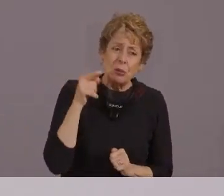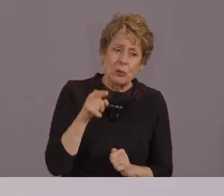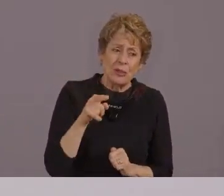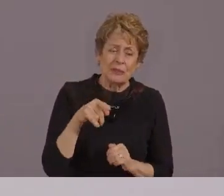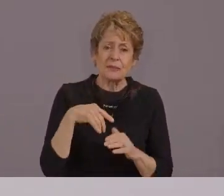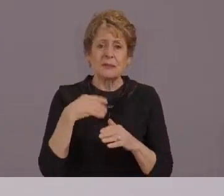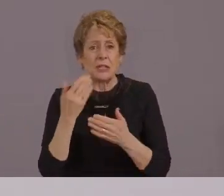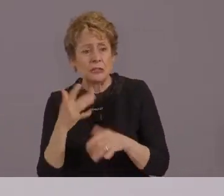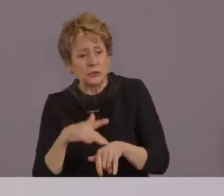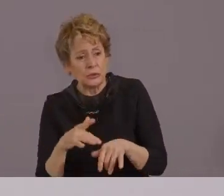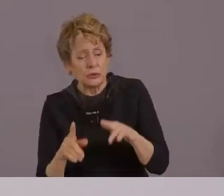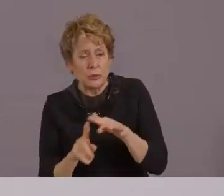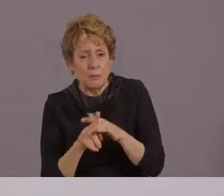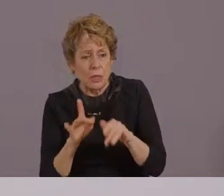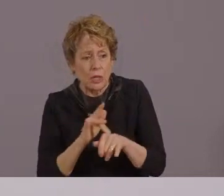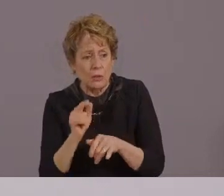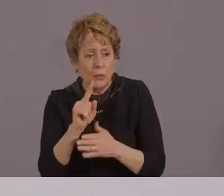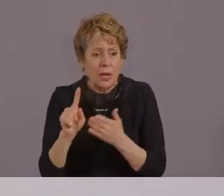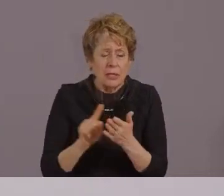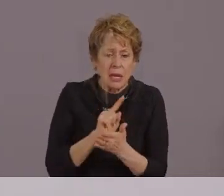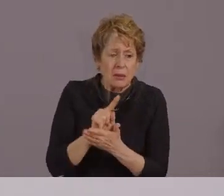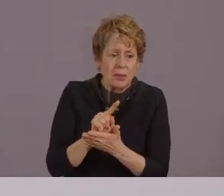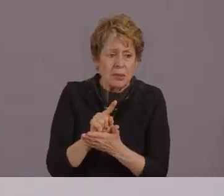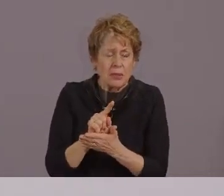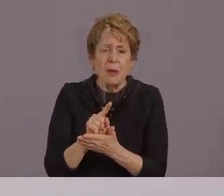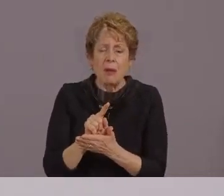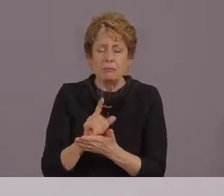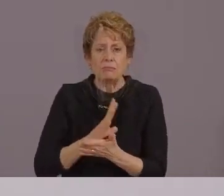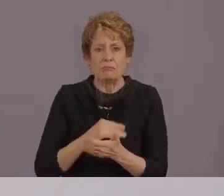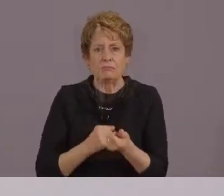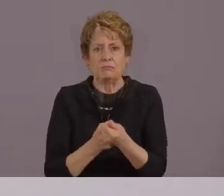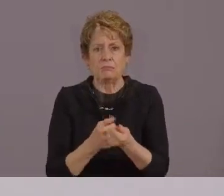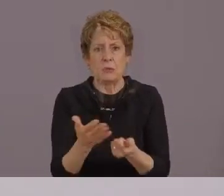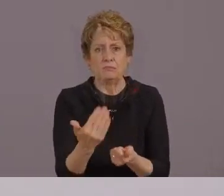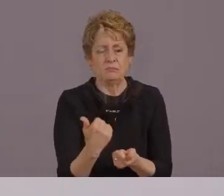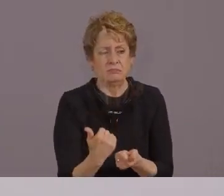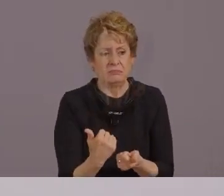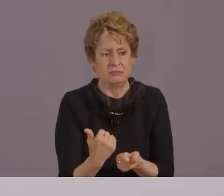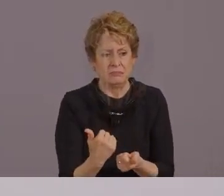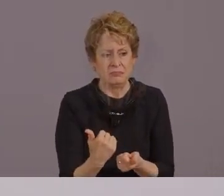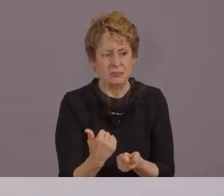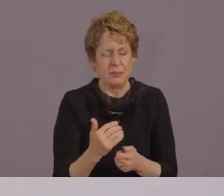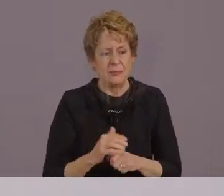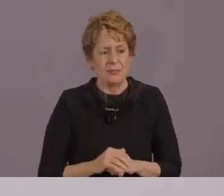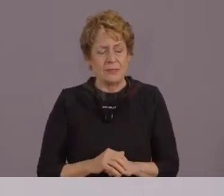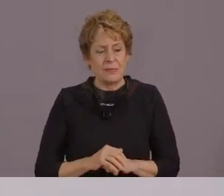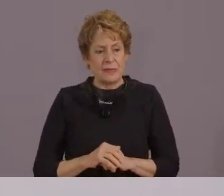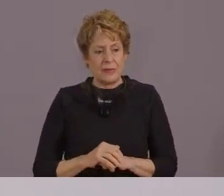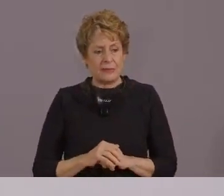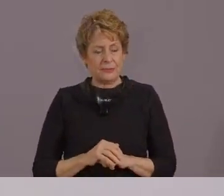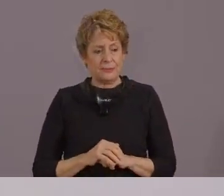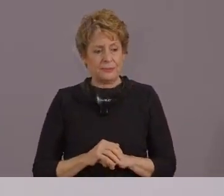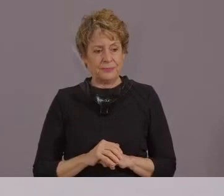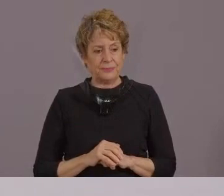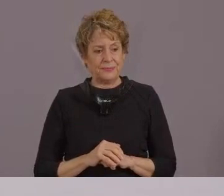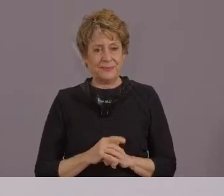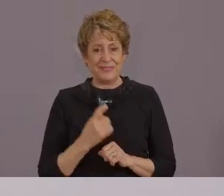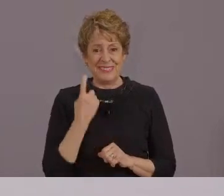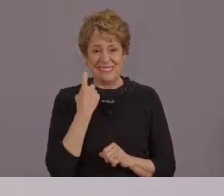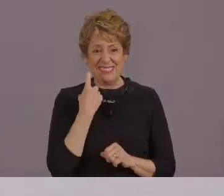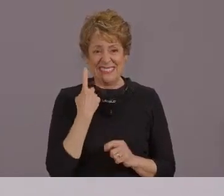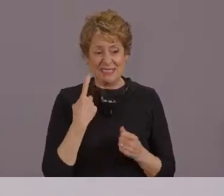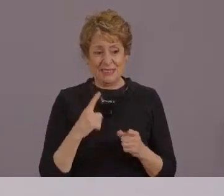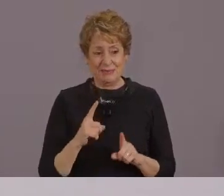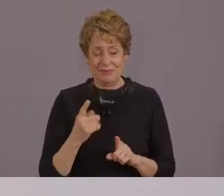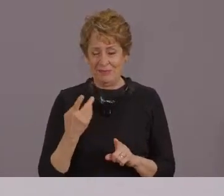appointment, we try to accommodate. But that was one of the things that did happen the other night when we did have longer wait times, was we